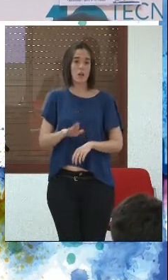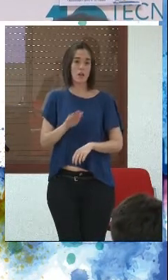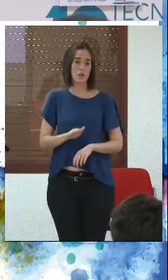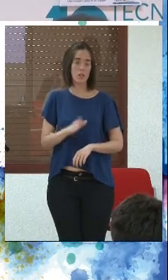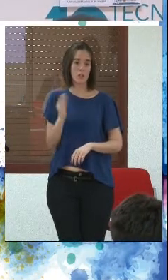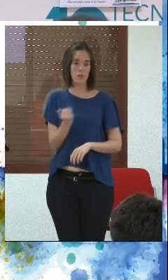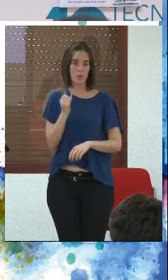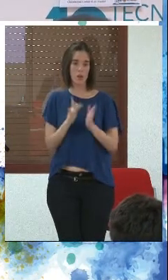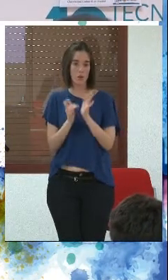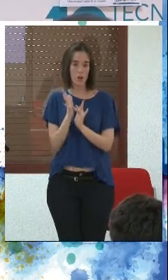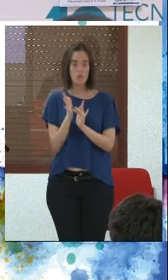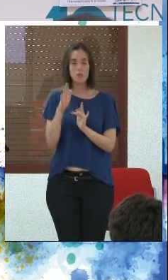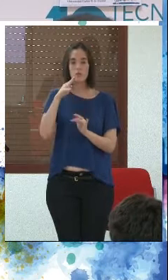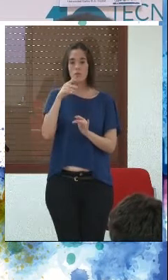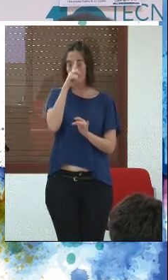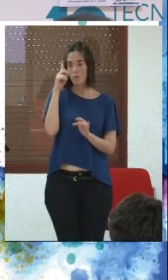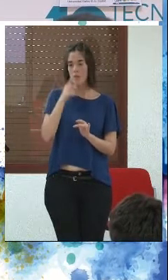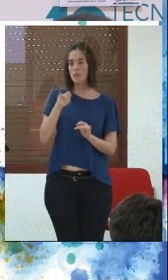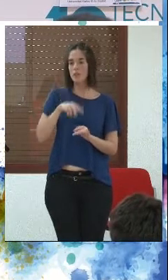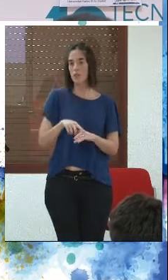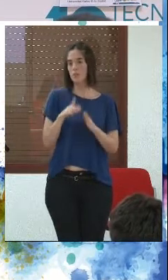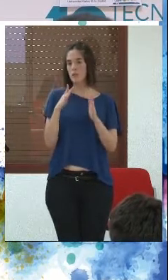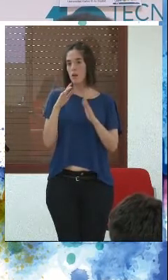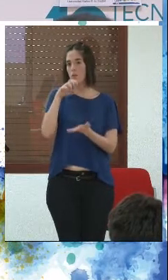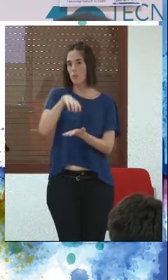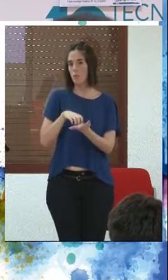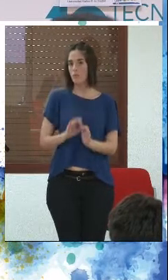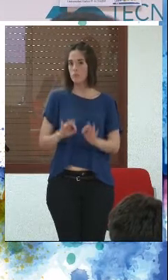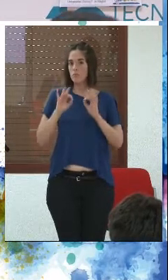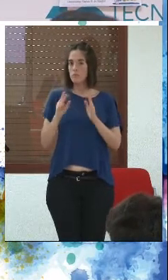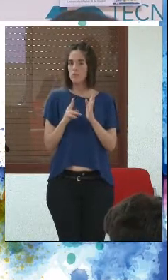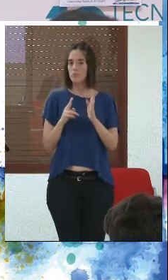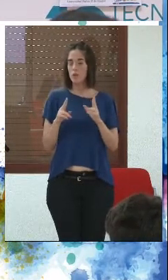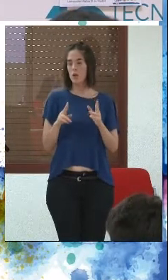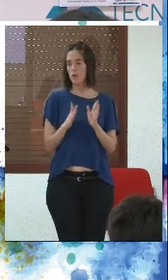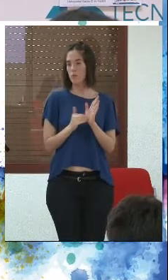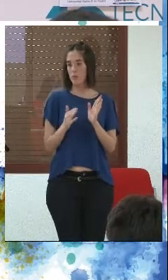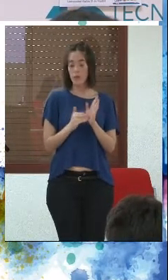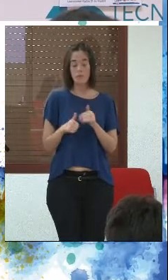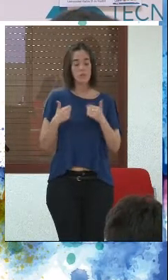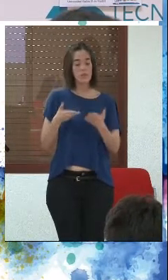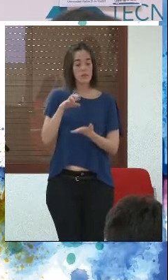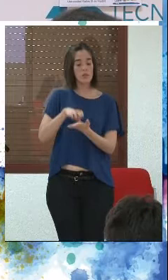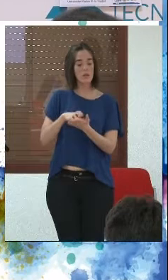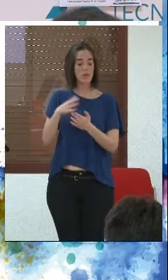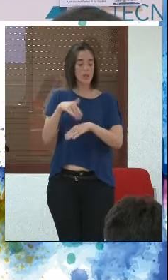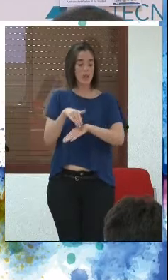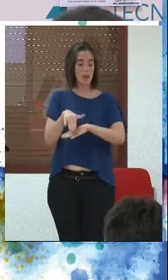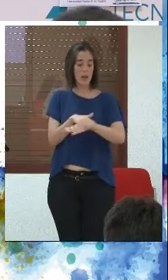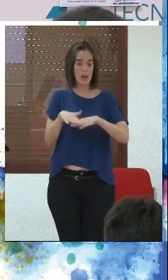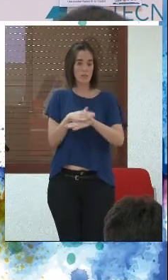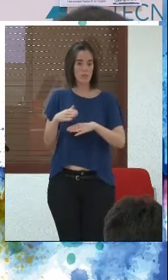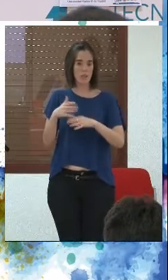Institute in Valencia, and the Ministry. And we have a collaboration agreement with the company Made for Movement that gave us